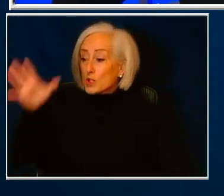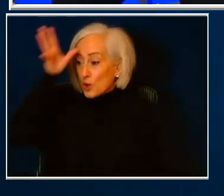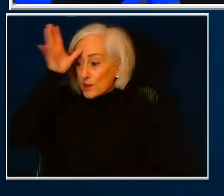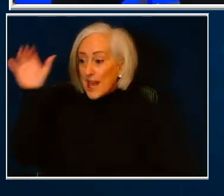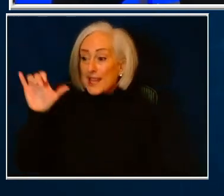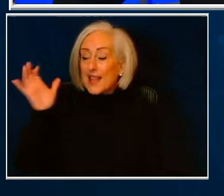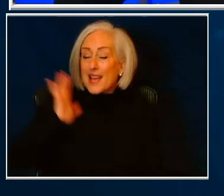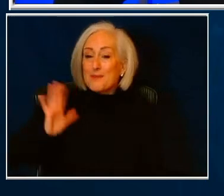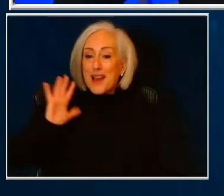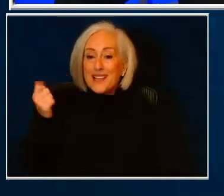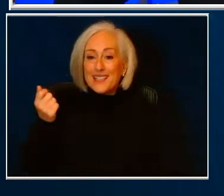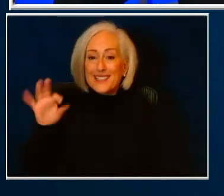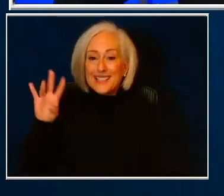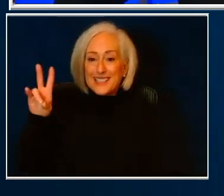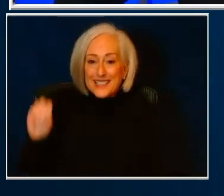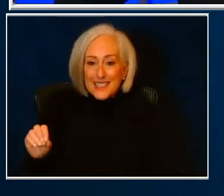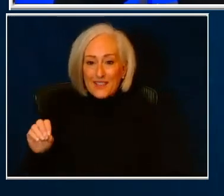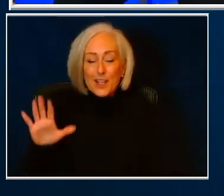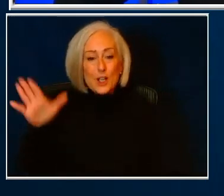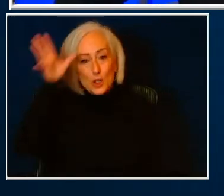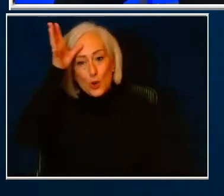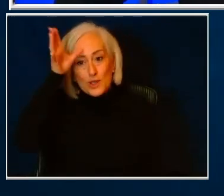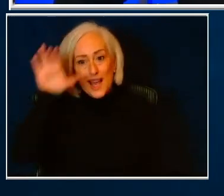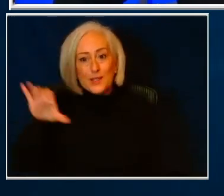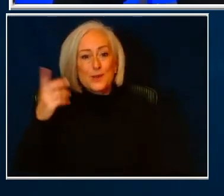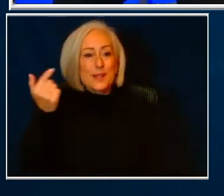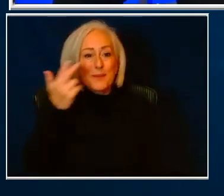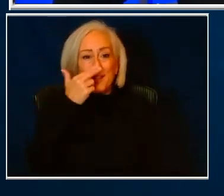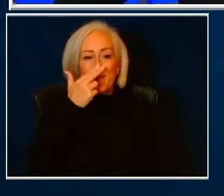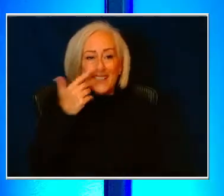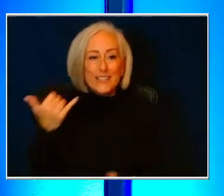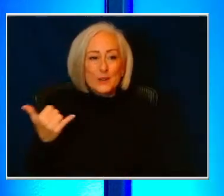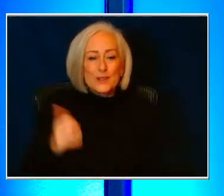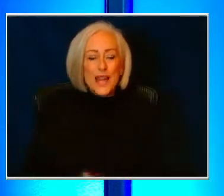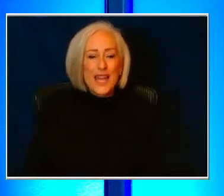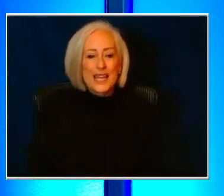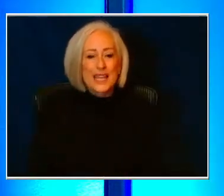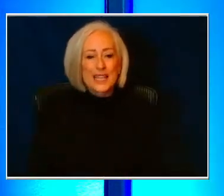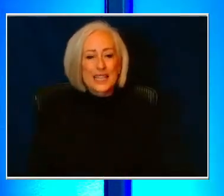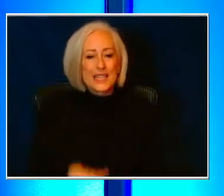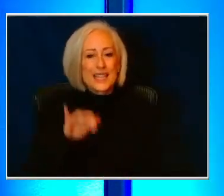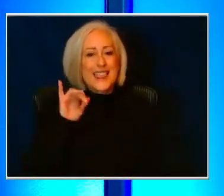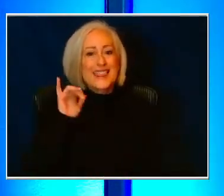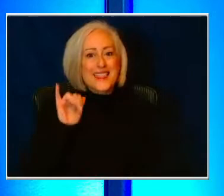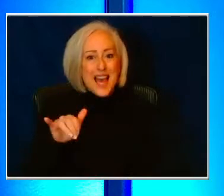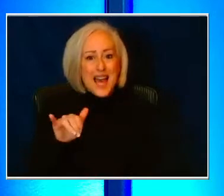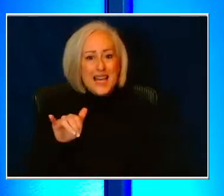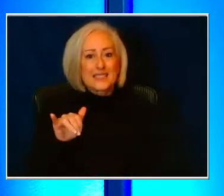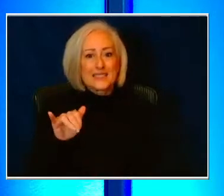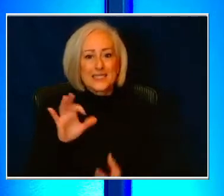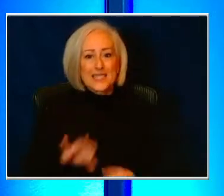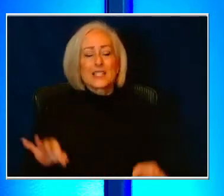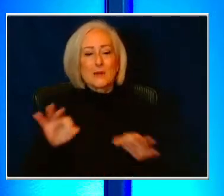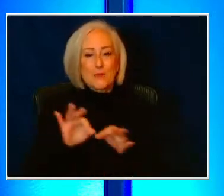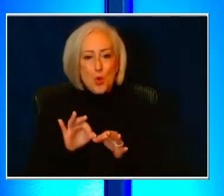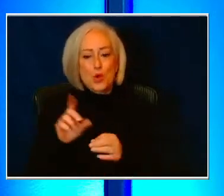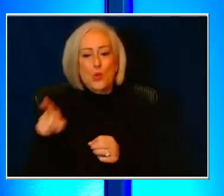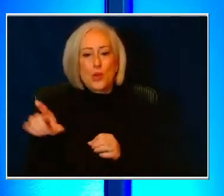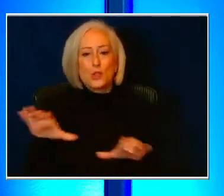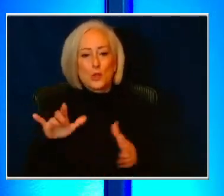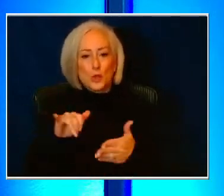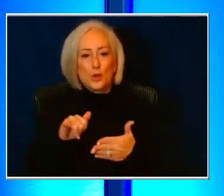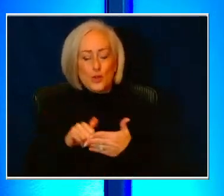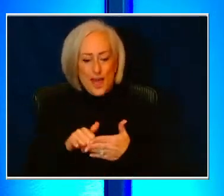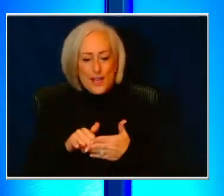he do anything funny today? And I think that's such a gift to me when you do that. And I would